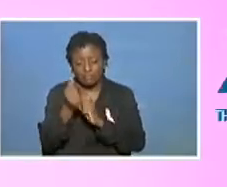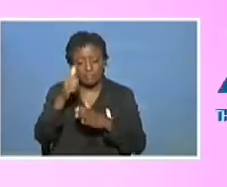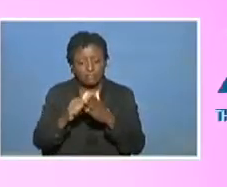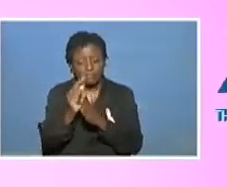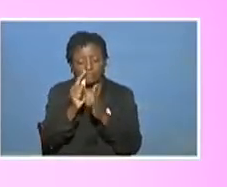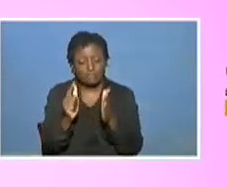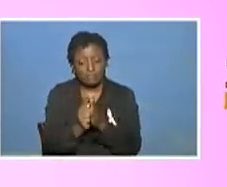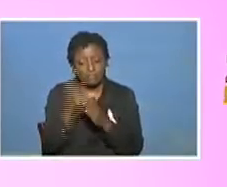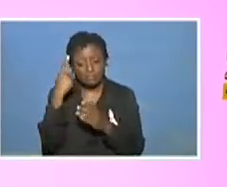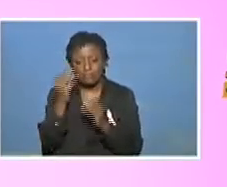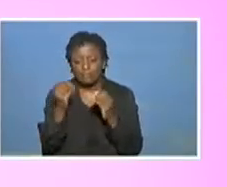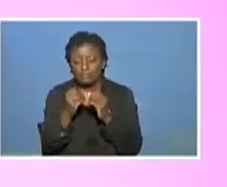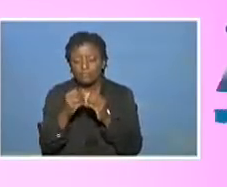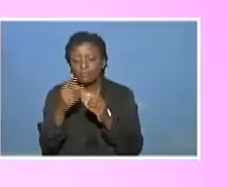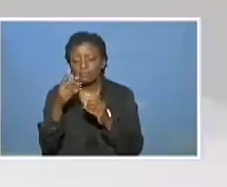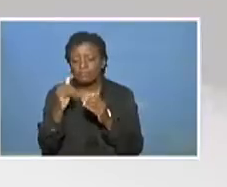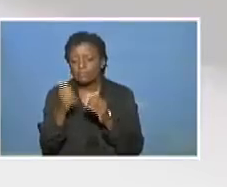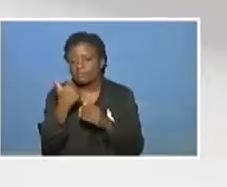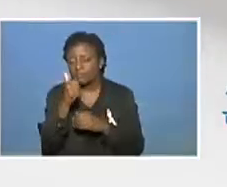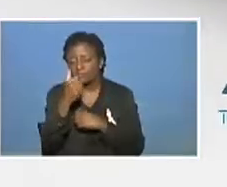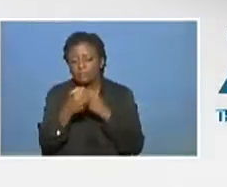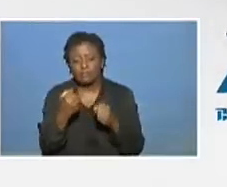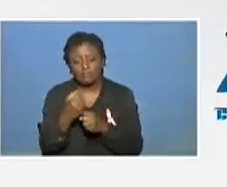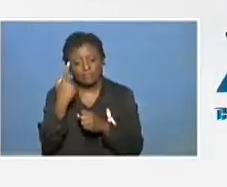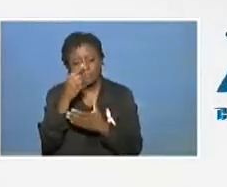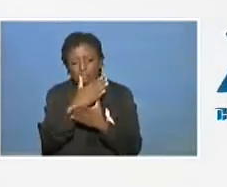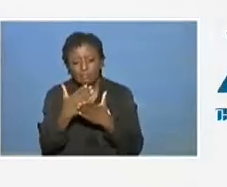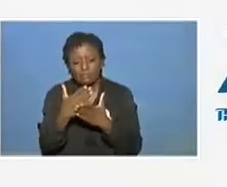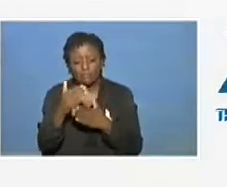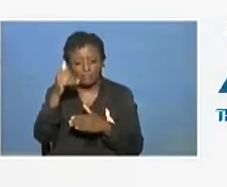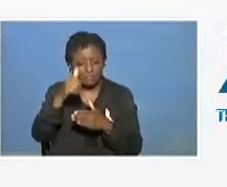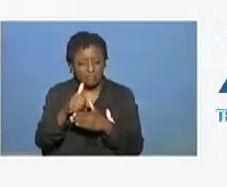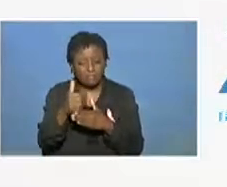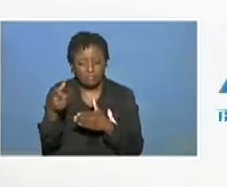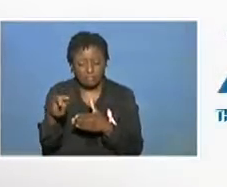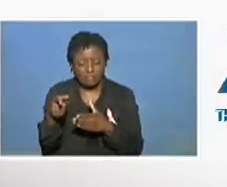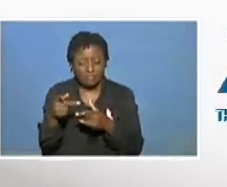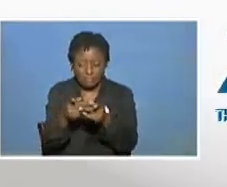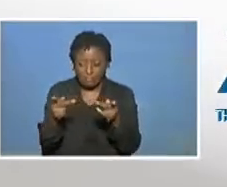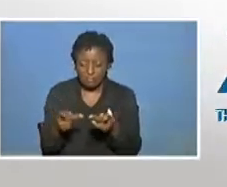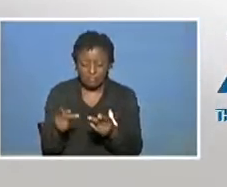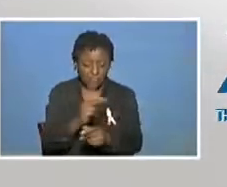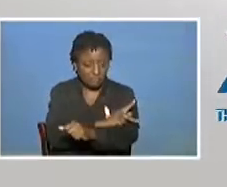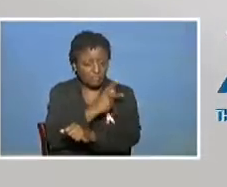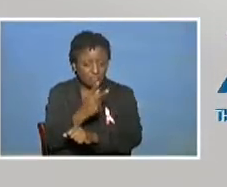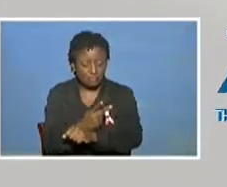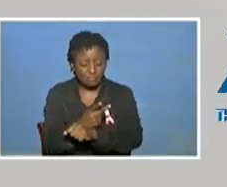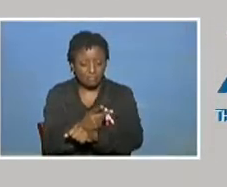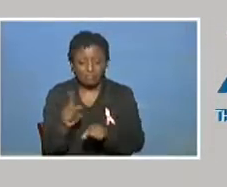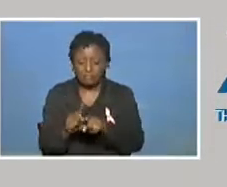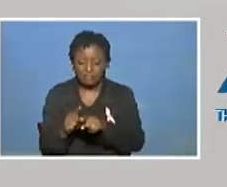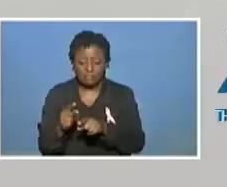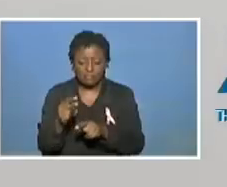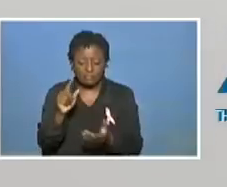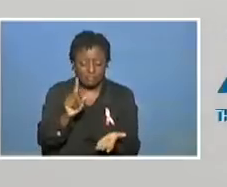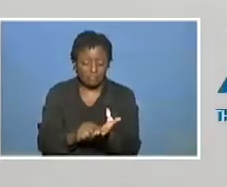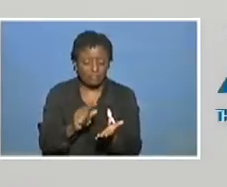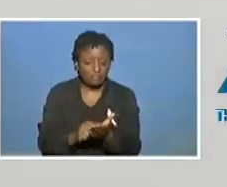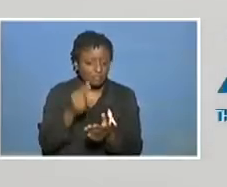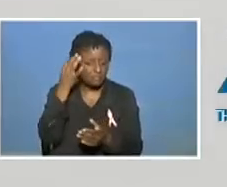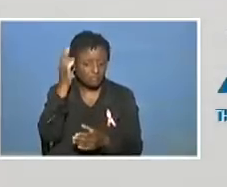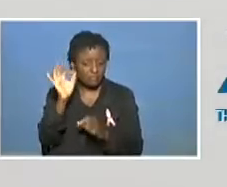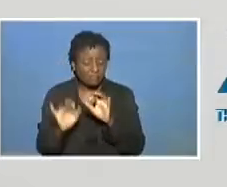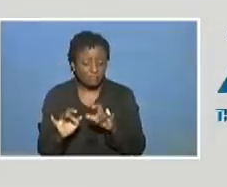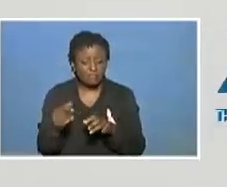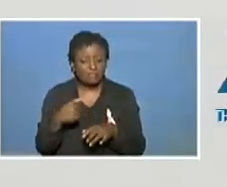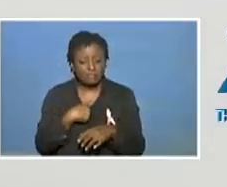more than a decade. For someone that's in such a position of power as a press secretary to make a statement that I feel is